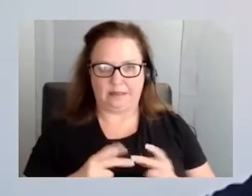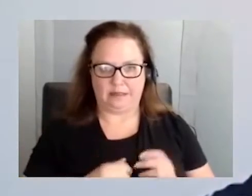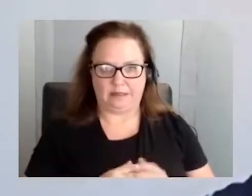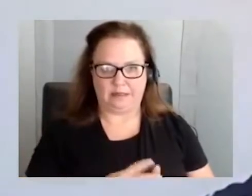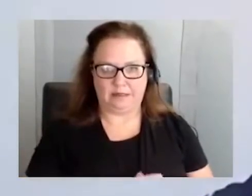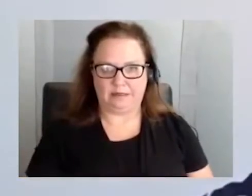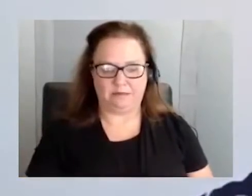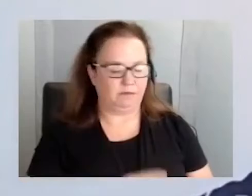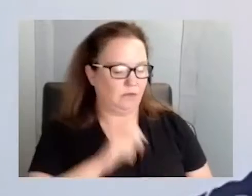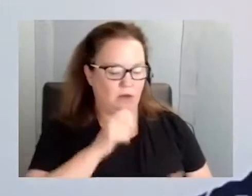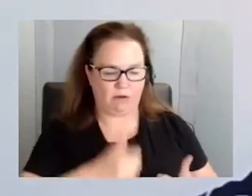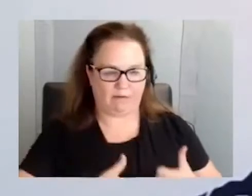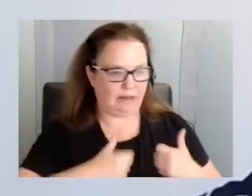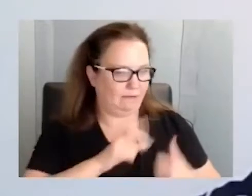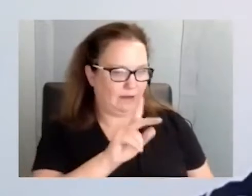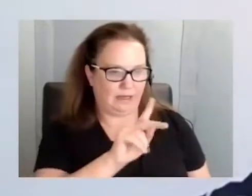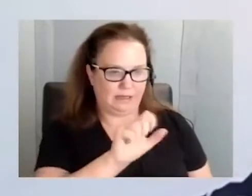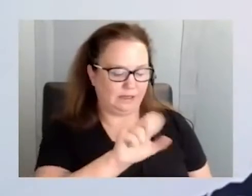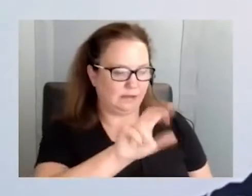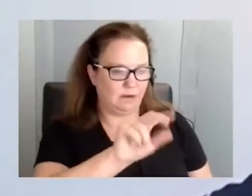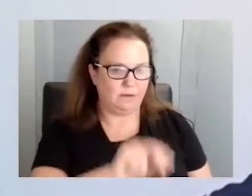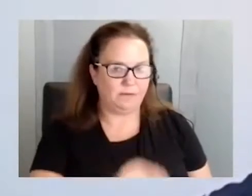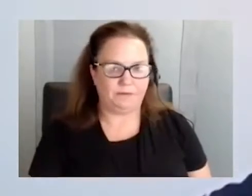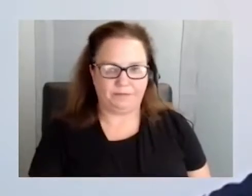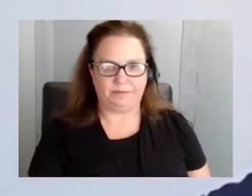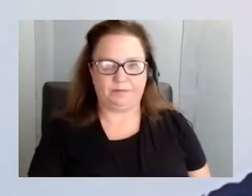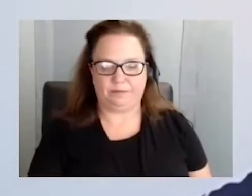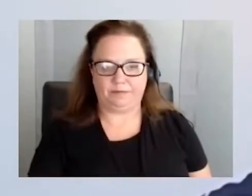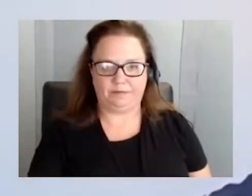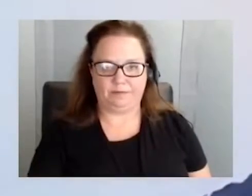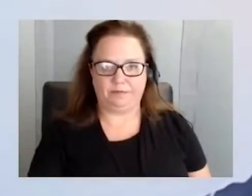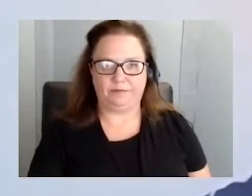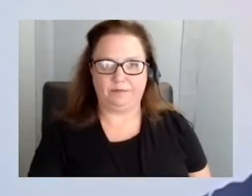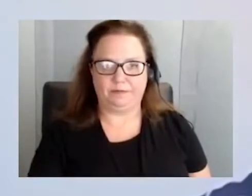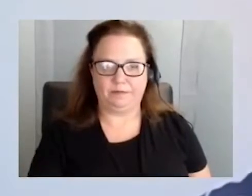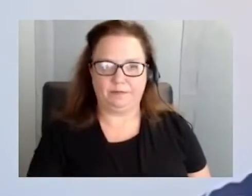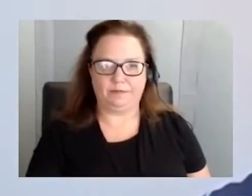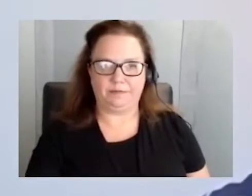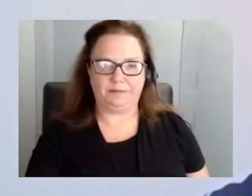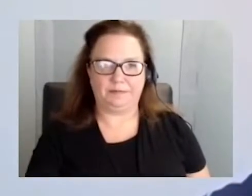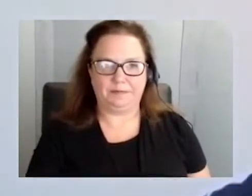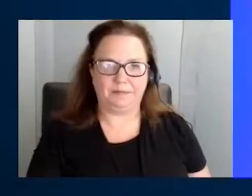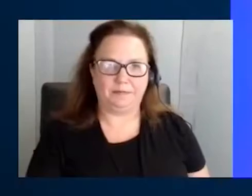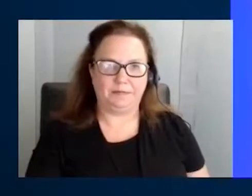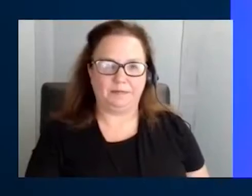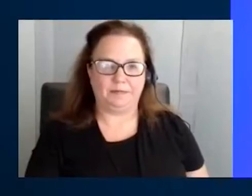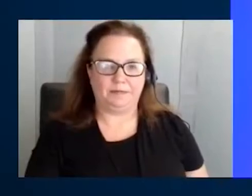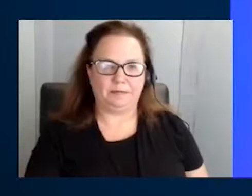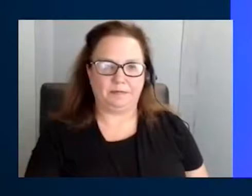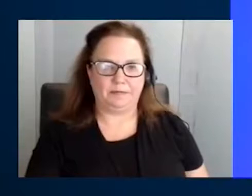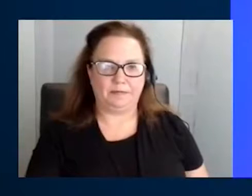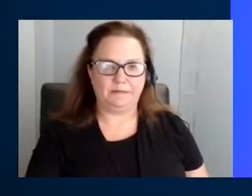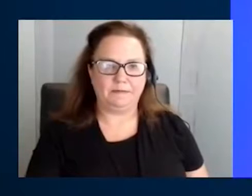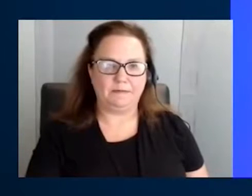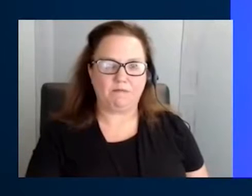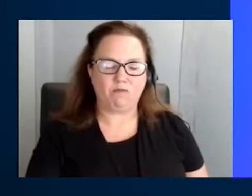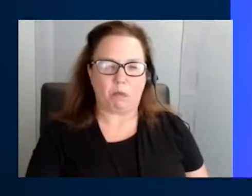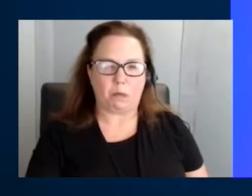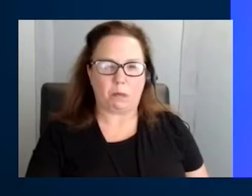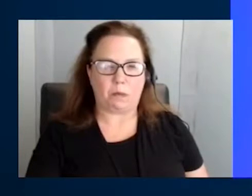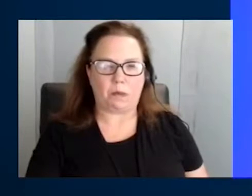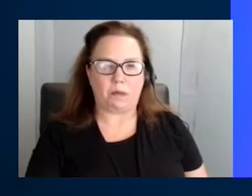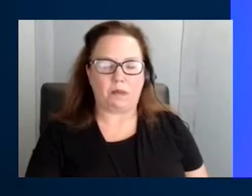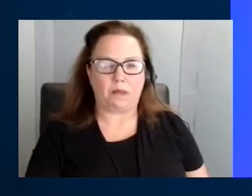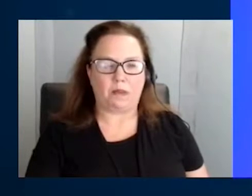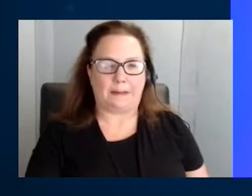You do not have to be a resident of Kansas to participate in the event. And, this is speculation, but I